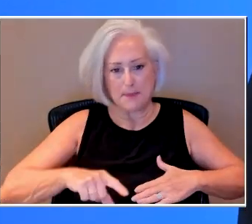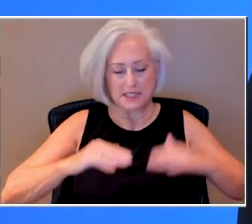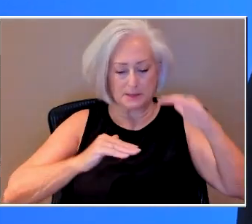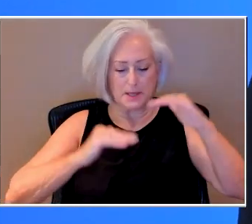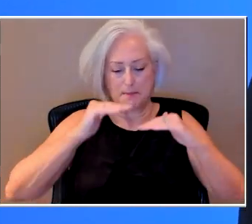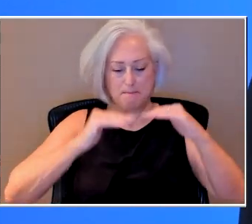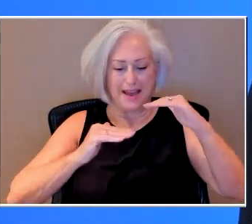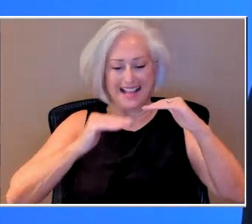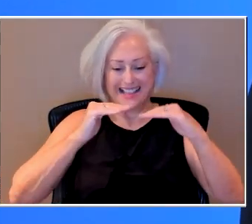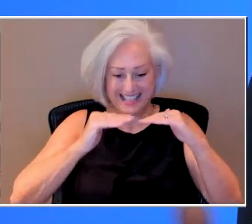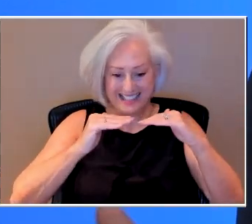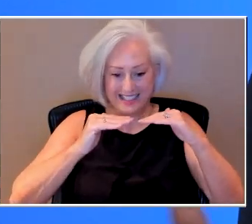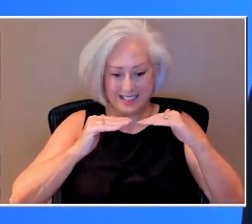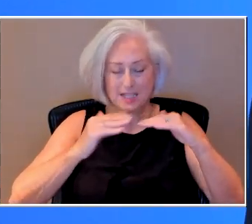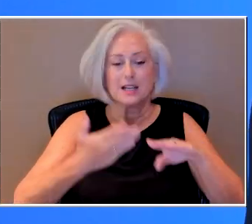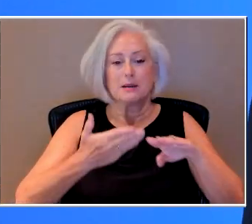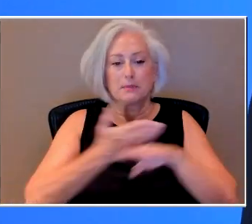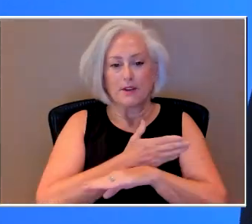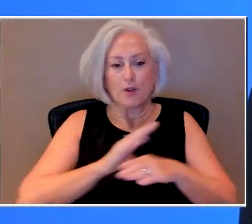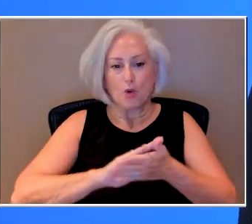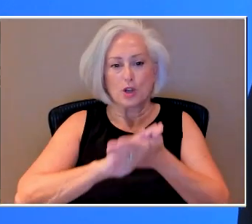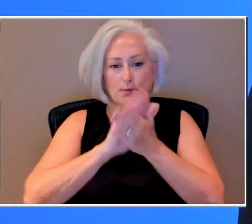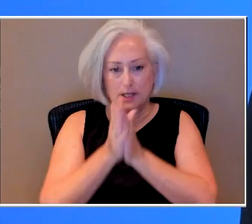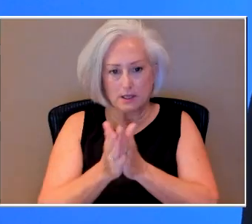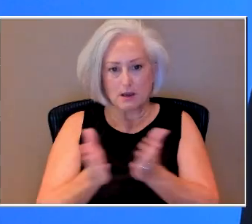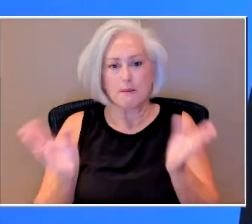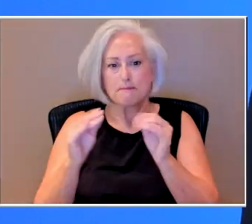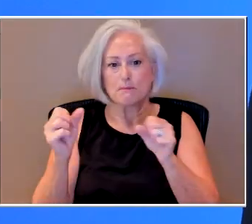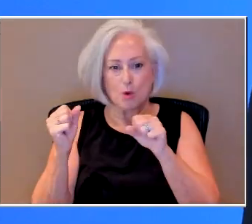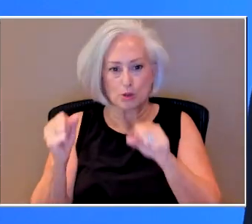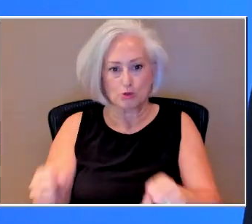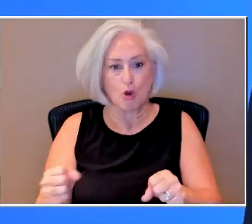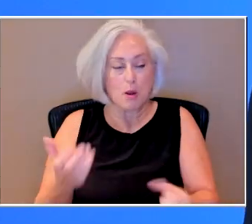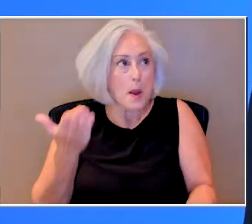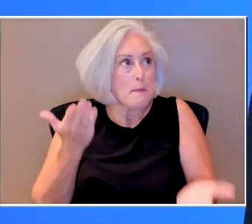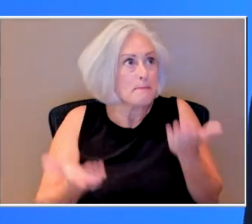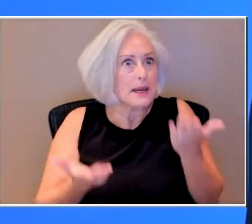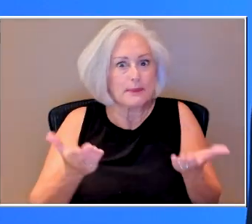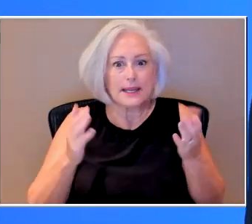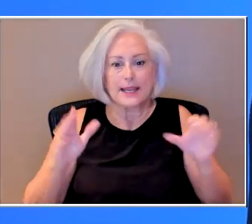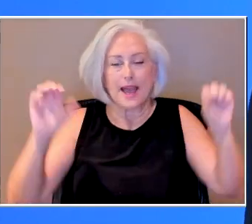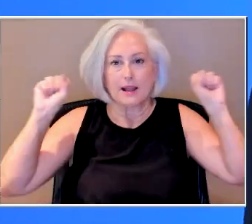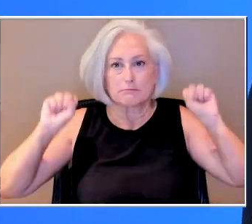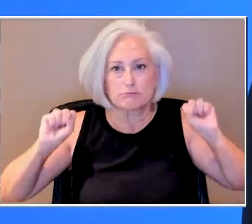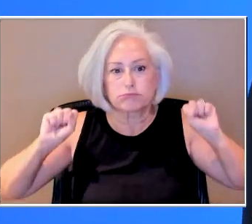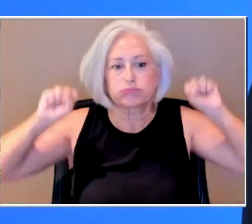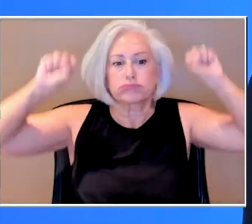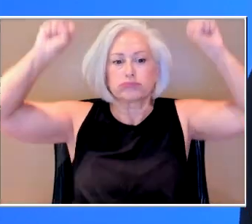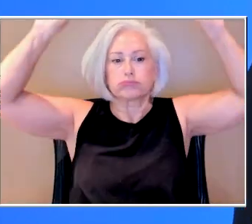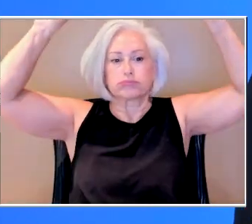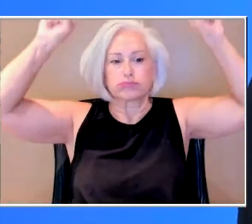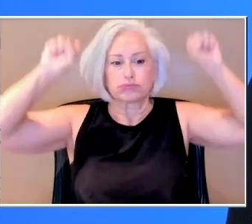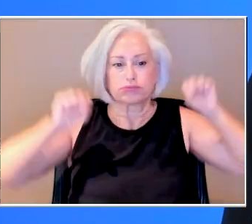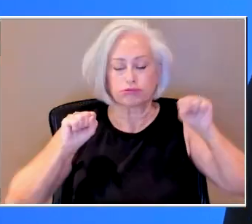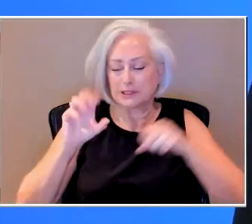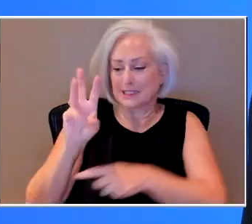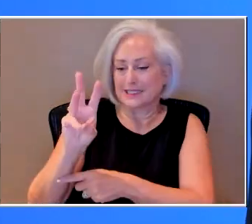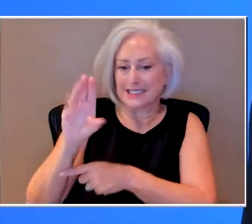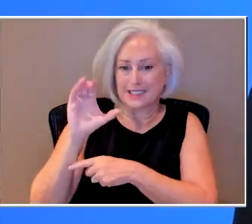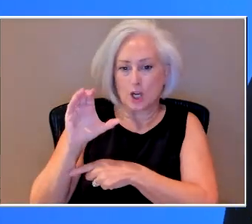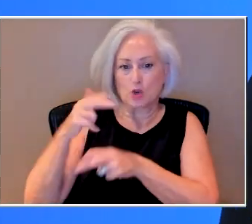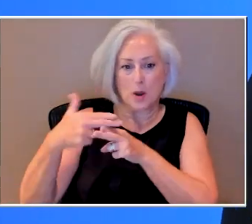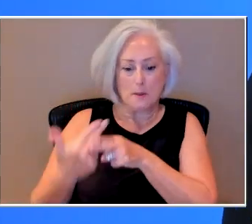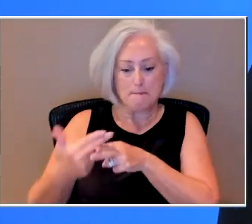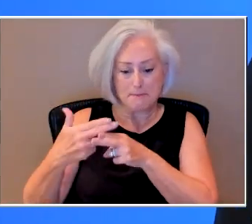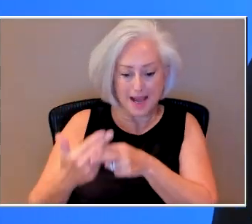might make them extremely strong and they can squat 600 pounds. All right, but if they have an imbalance that's going to eventually lead to a